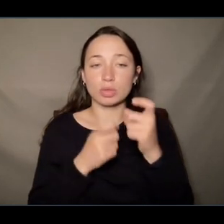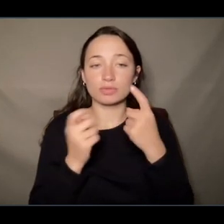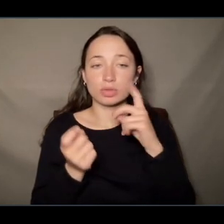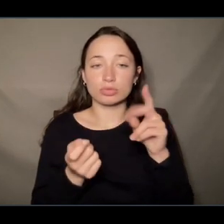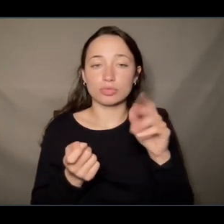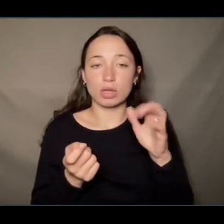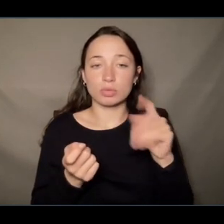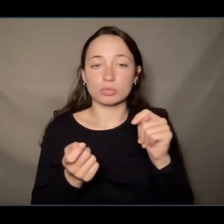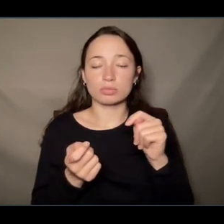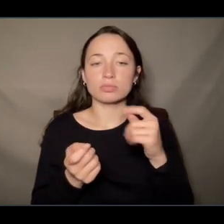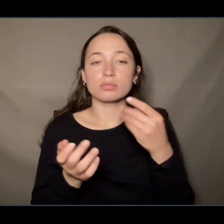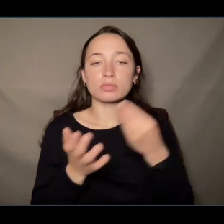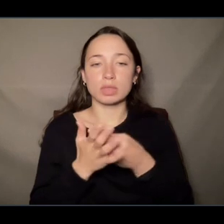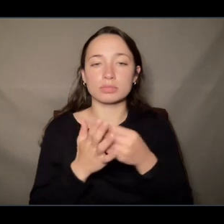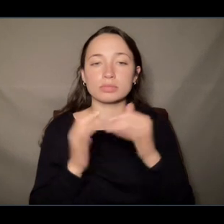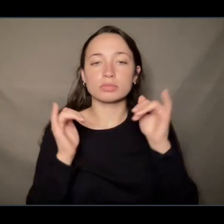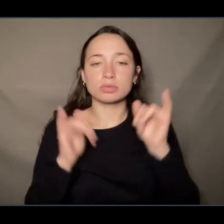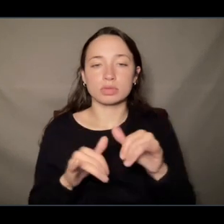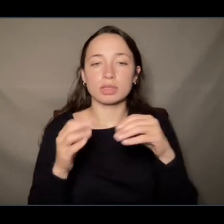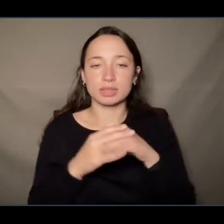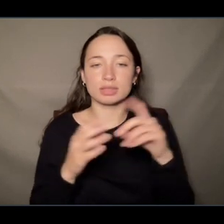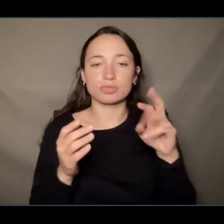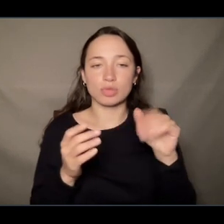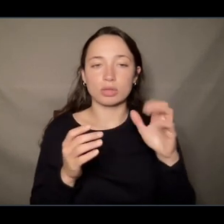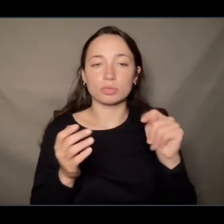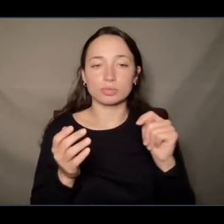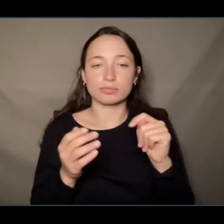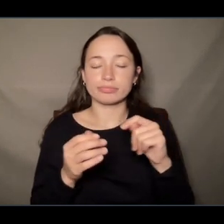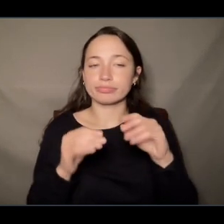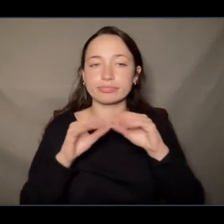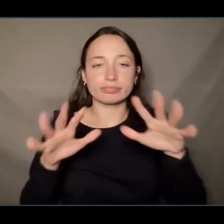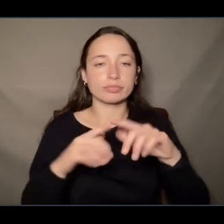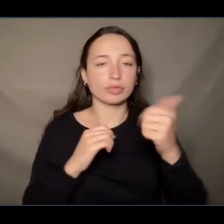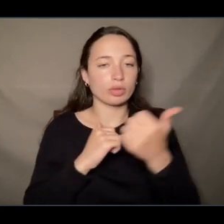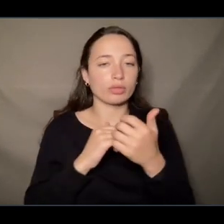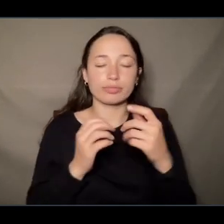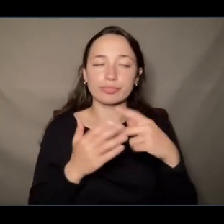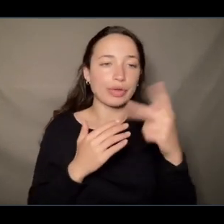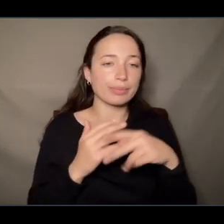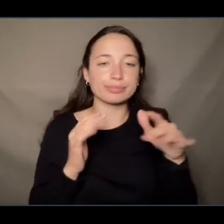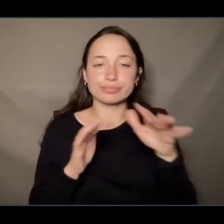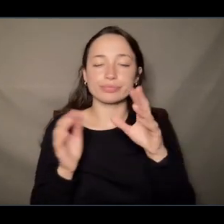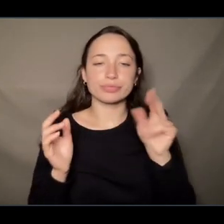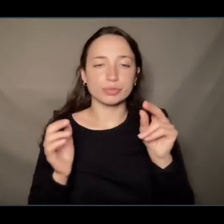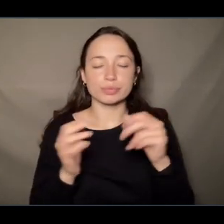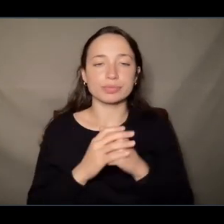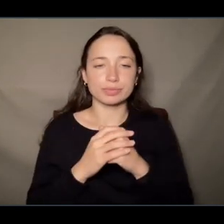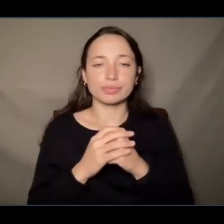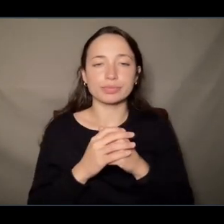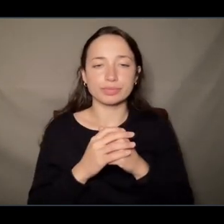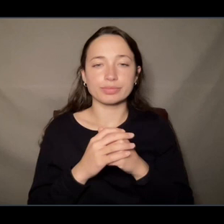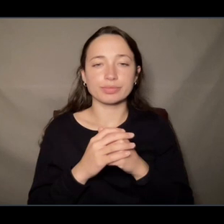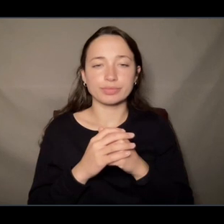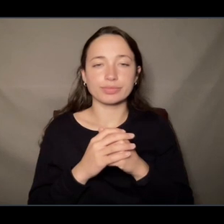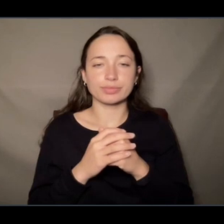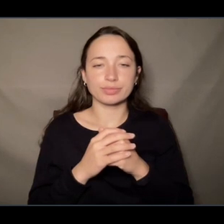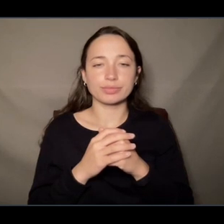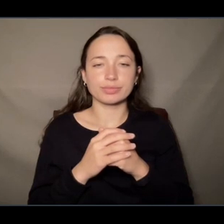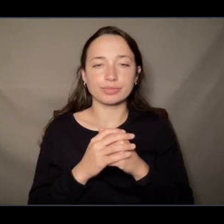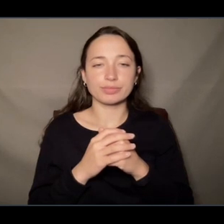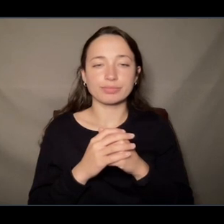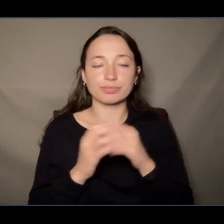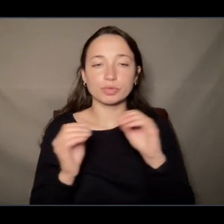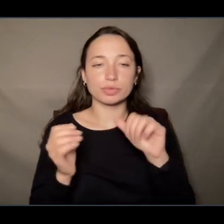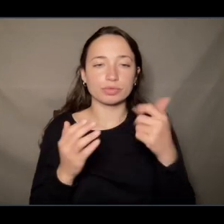for Dracut, that money will stay in Dracut. It doesn't get distributed to any other program.